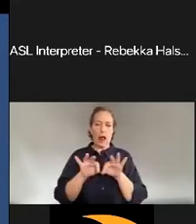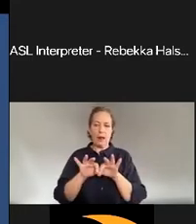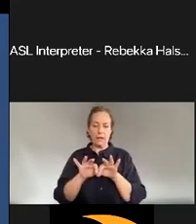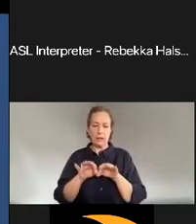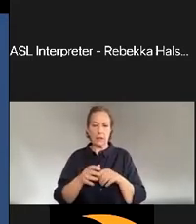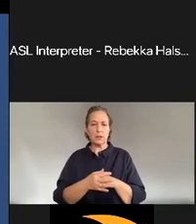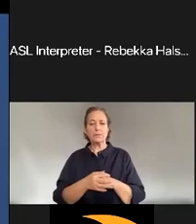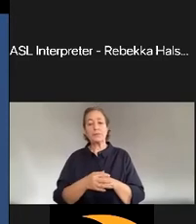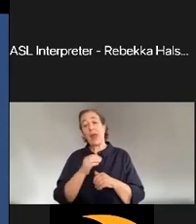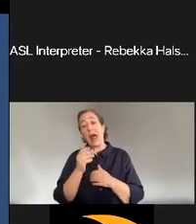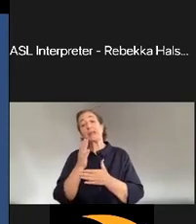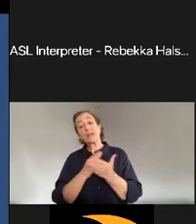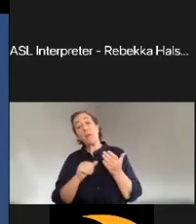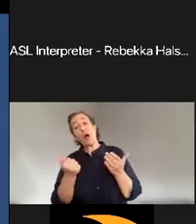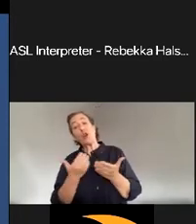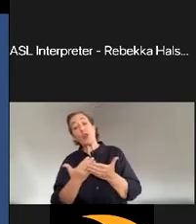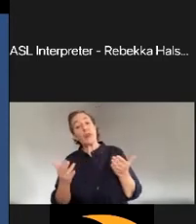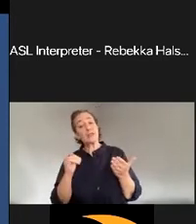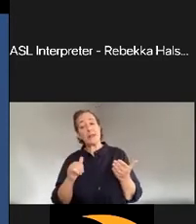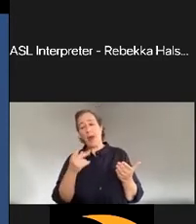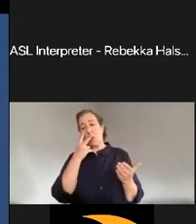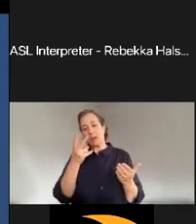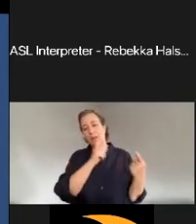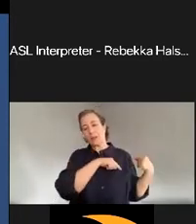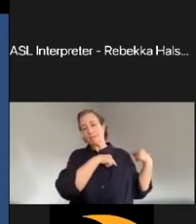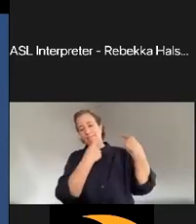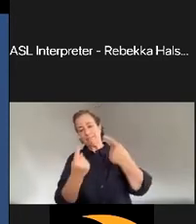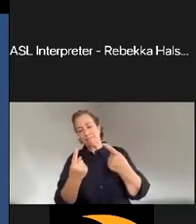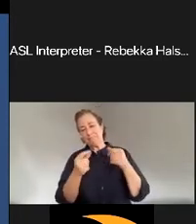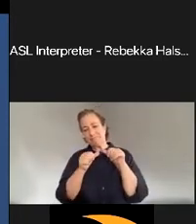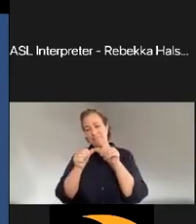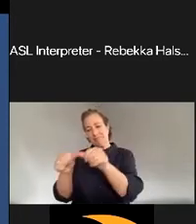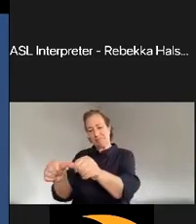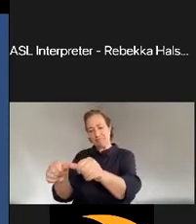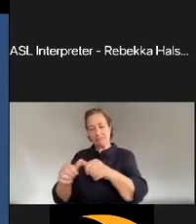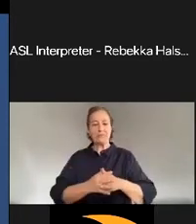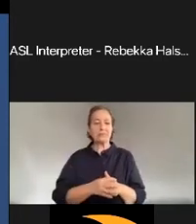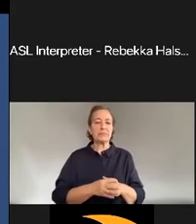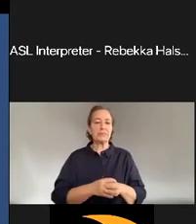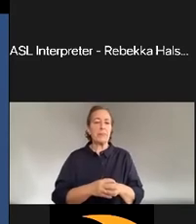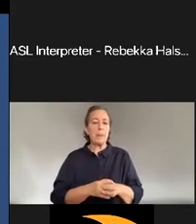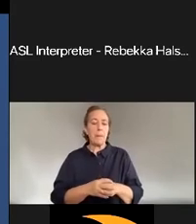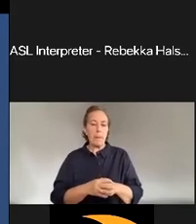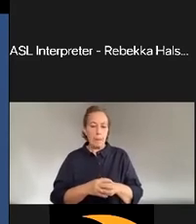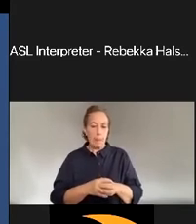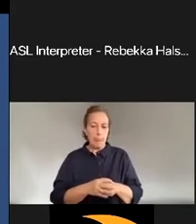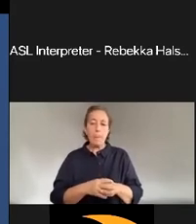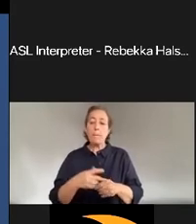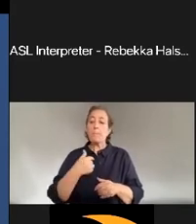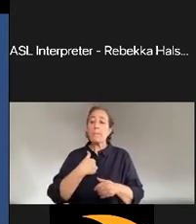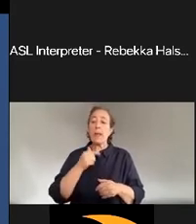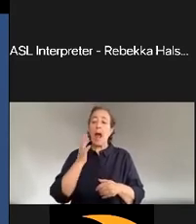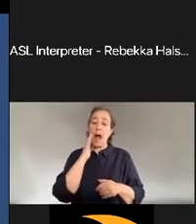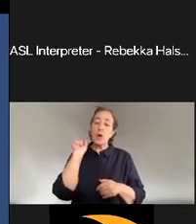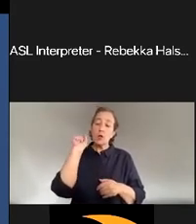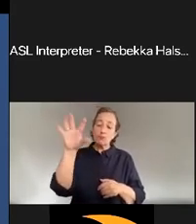of chronic in nature that come up. And then I will pose some questions to our speakers, to our panel, and get